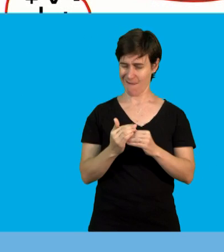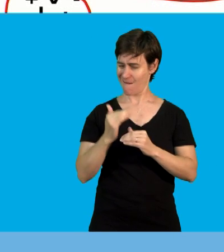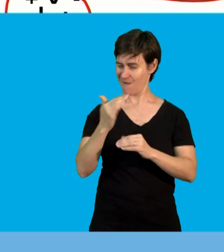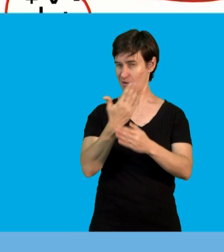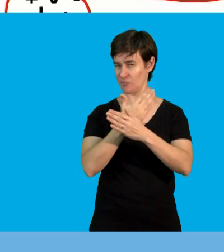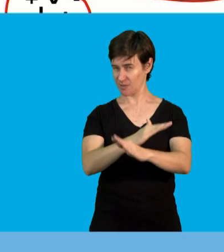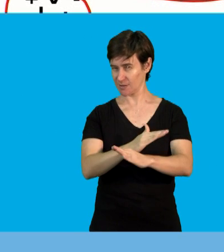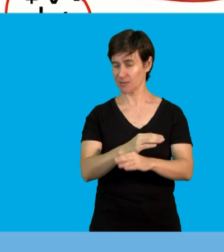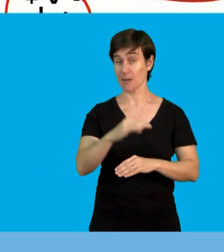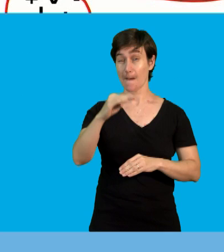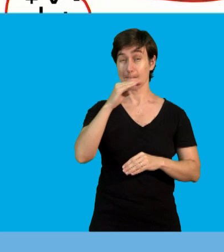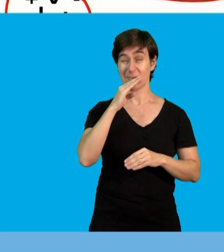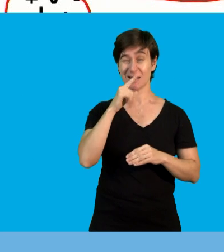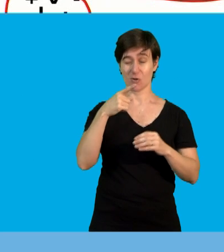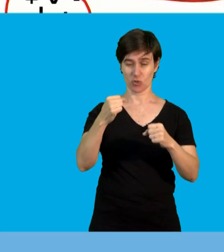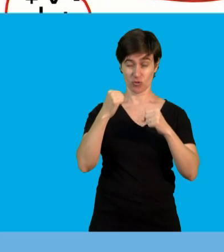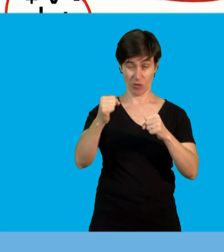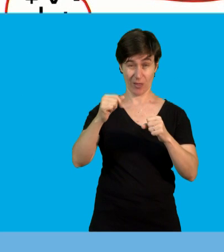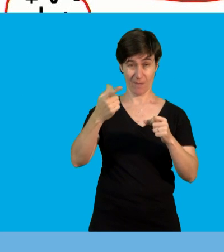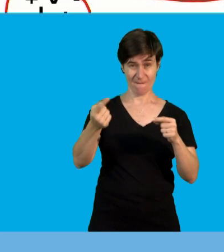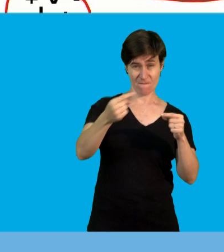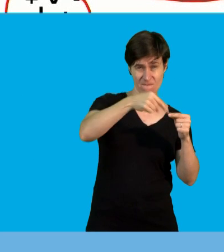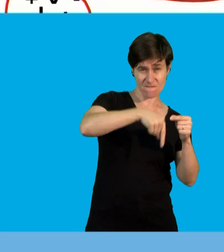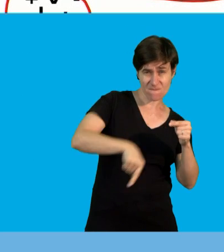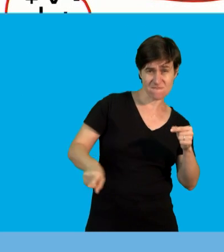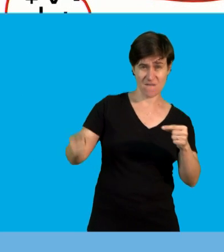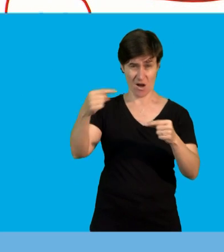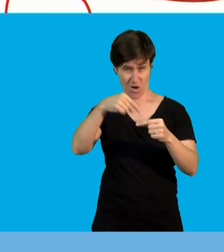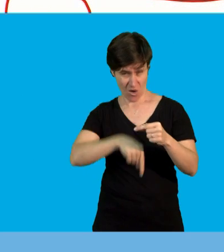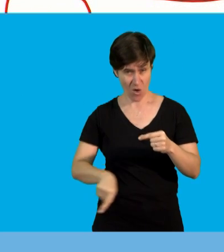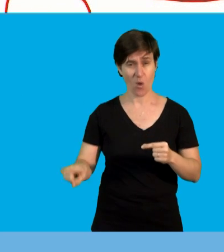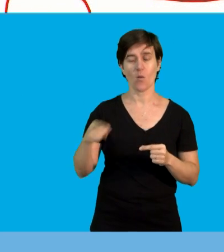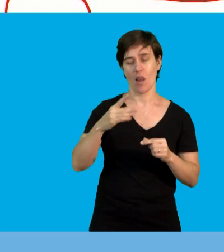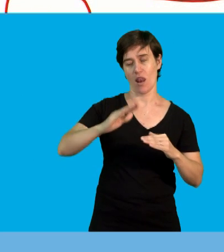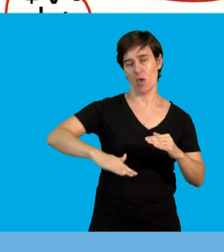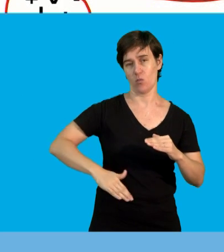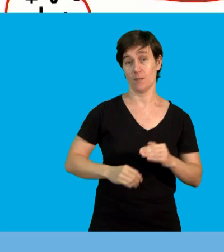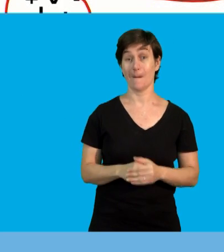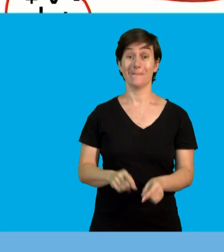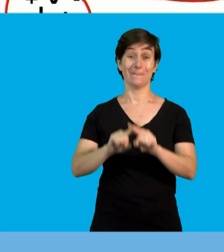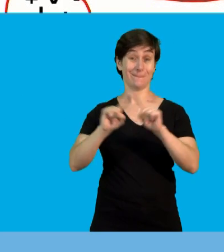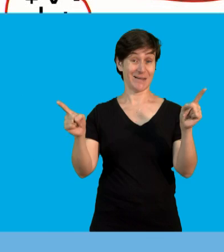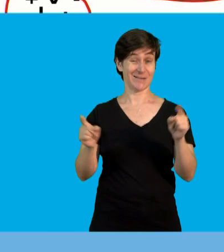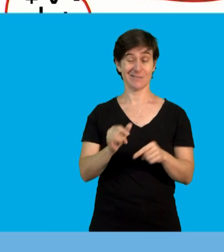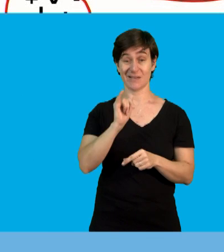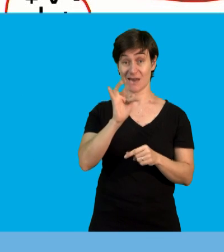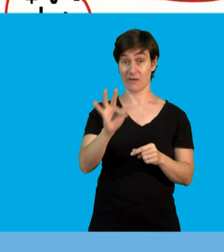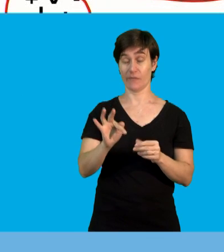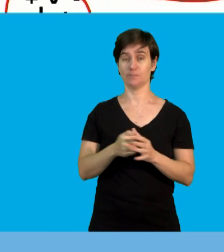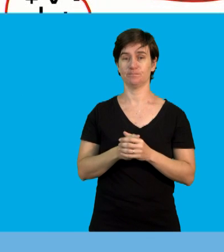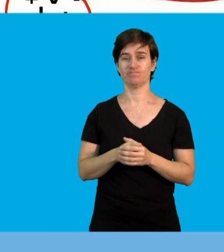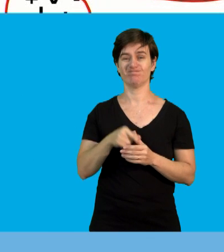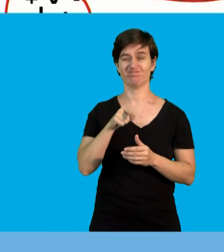a higher resistance, that means the current strength that is flowing in this particular conductor, it is going to be low. However, if